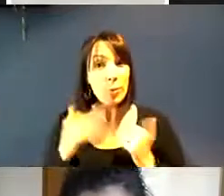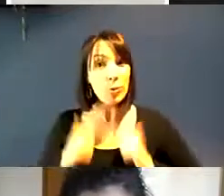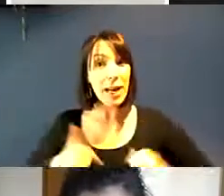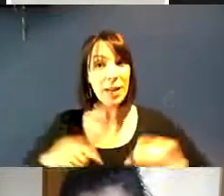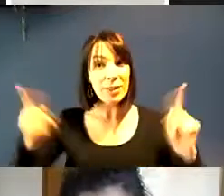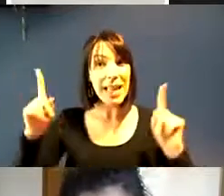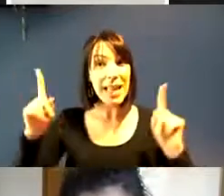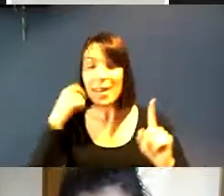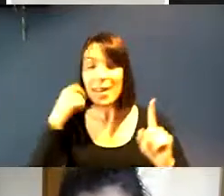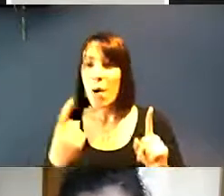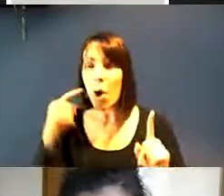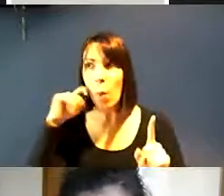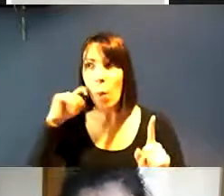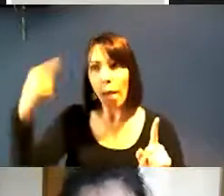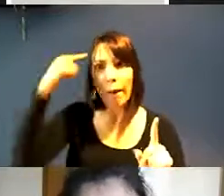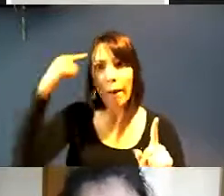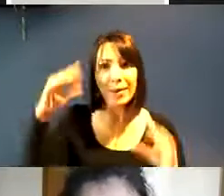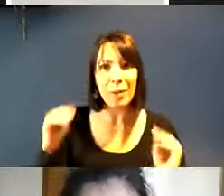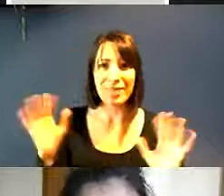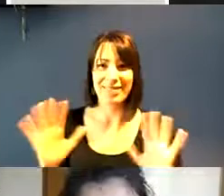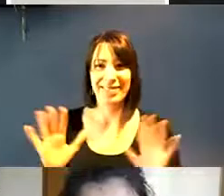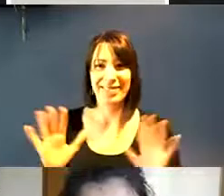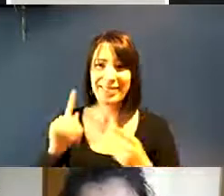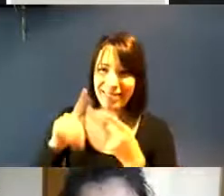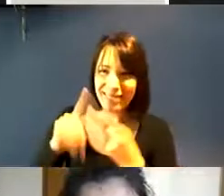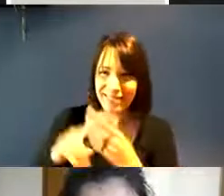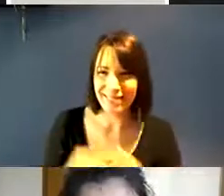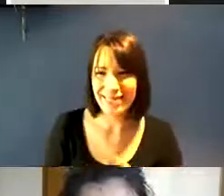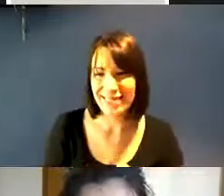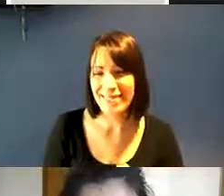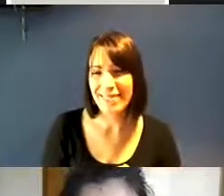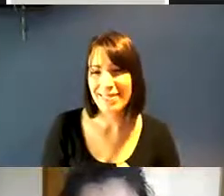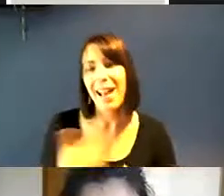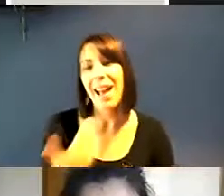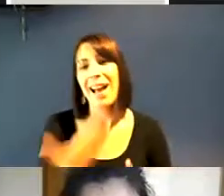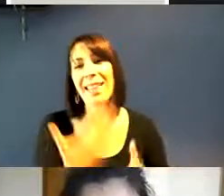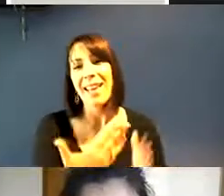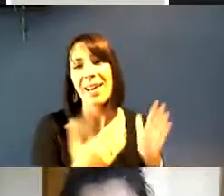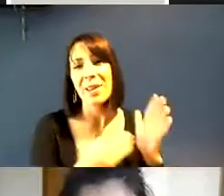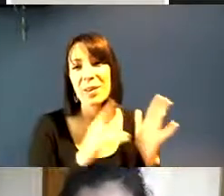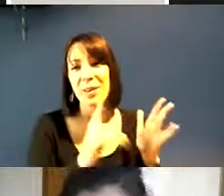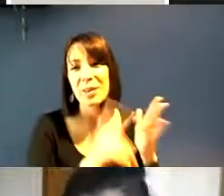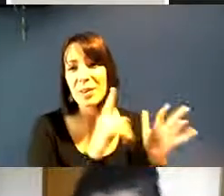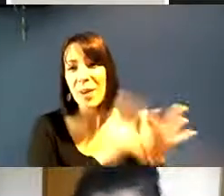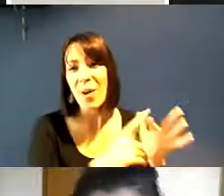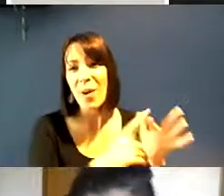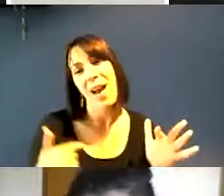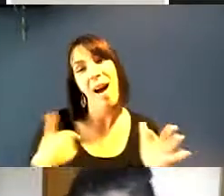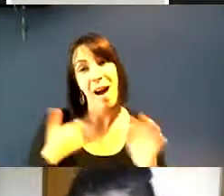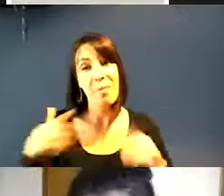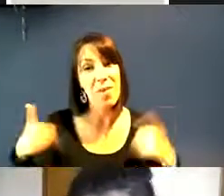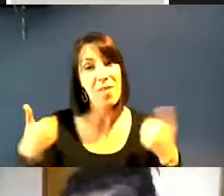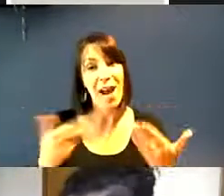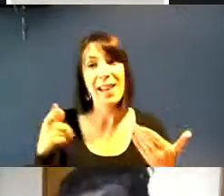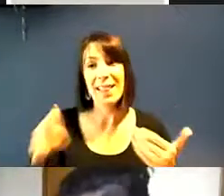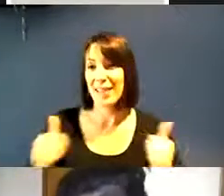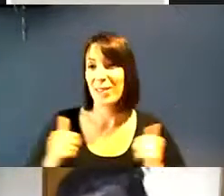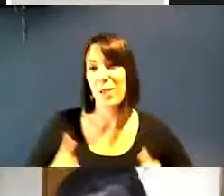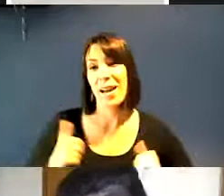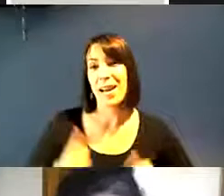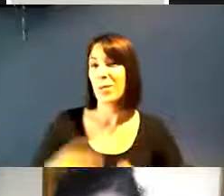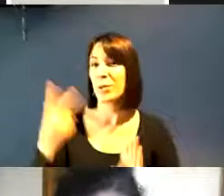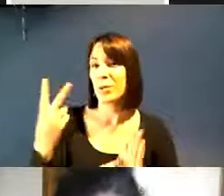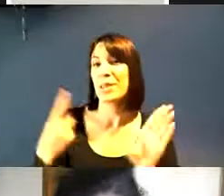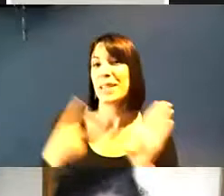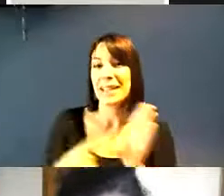on learning. Thanks, Zoe. I've been delivering this training for 2 years and I'm definitely not perfect. So as an